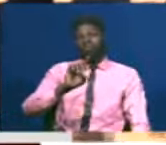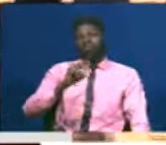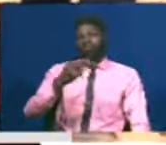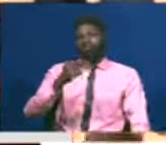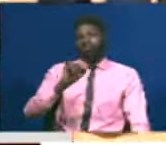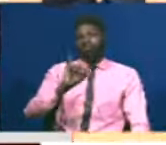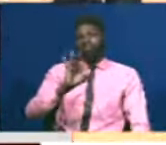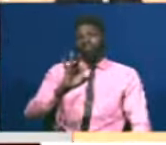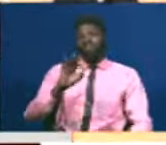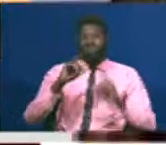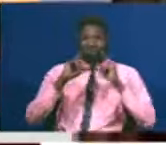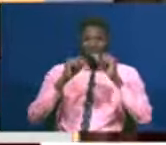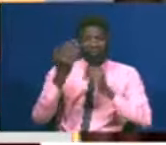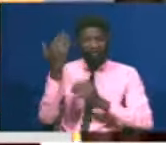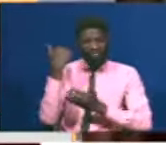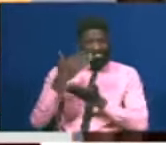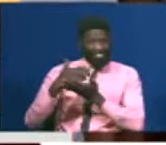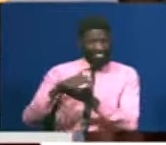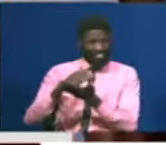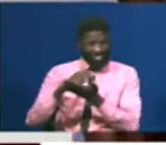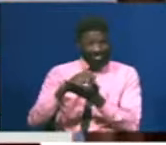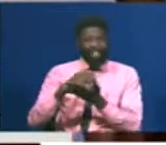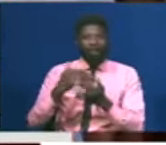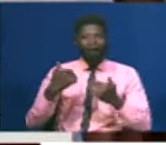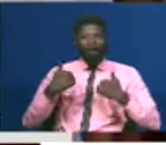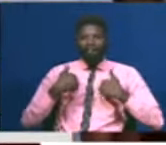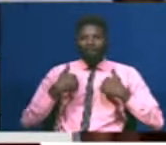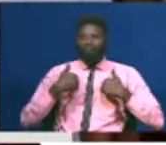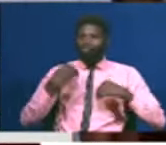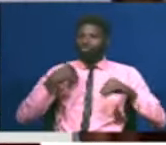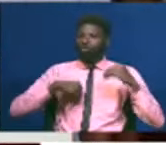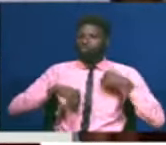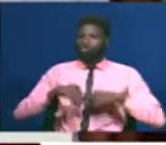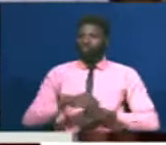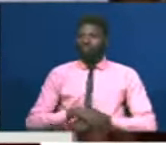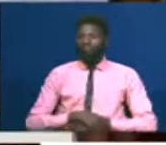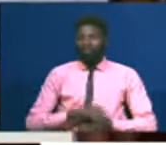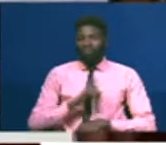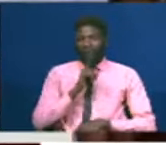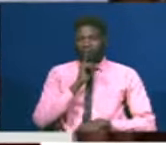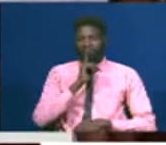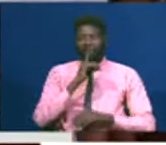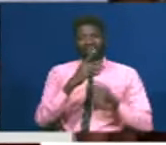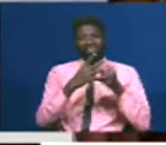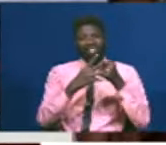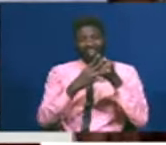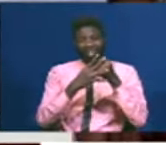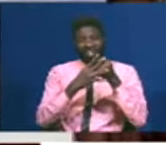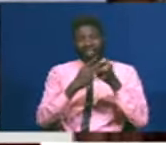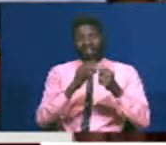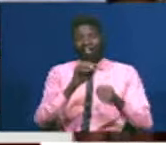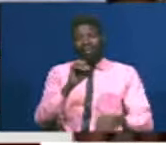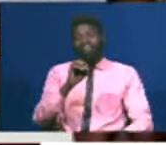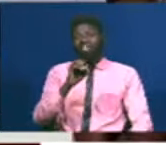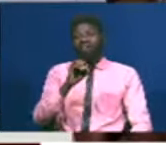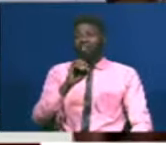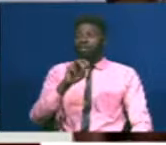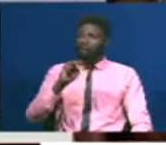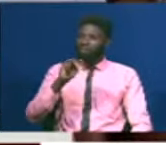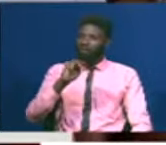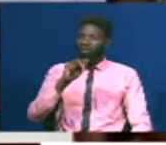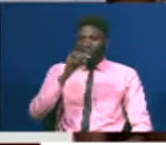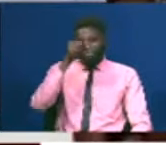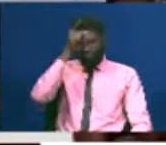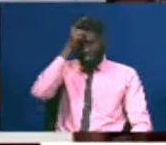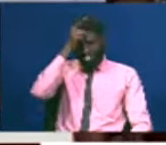were characterized by corruption. Eti kuna 900 million inaingia katika hizi vijiji za Garissa County. Hiyo 900 million ni pesa